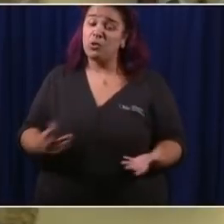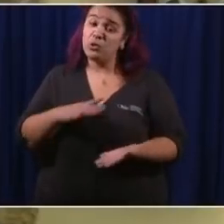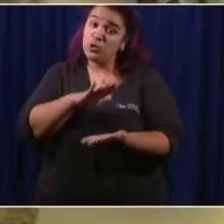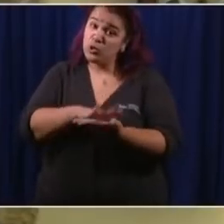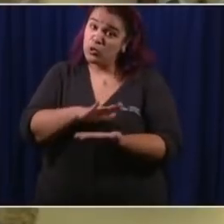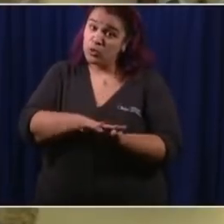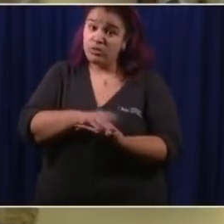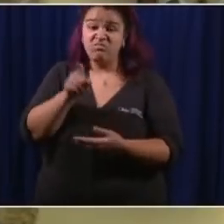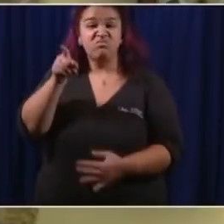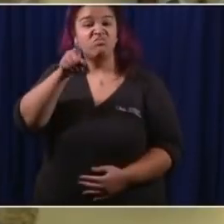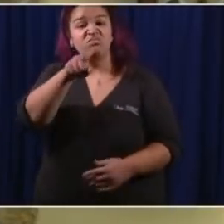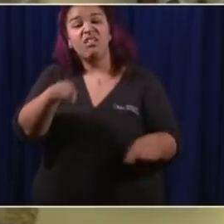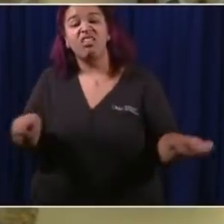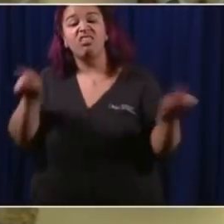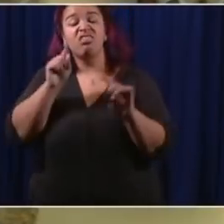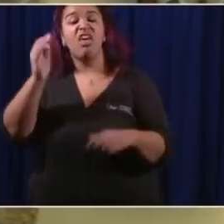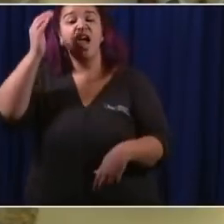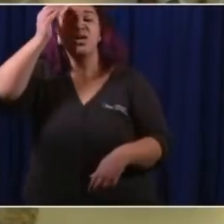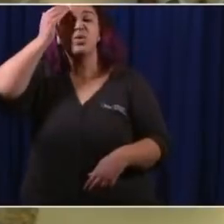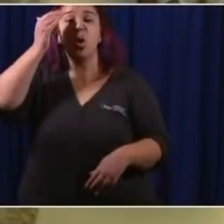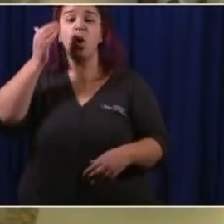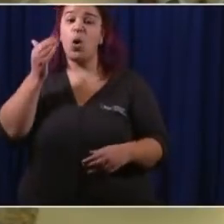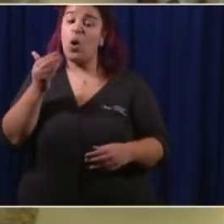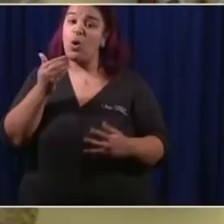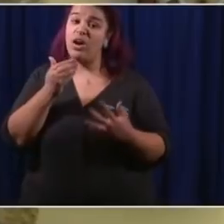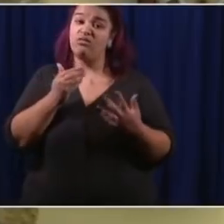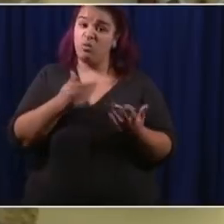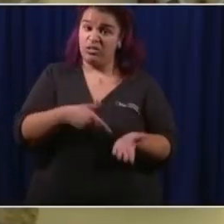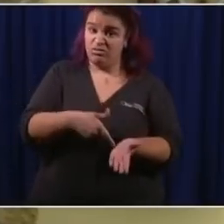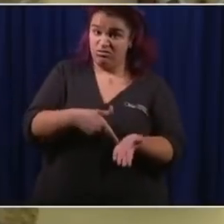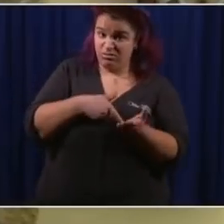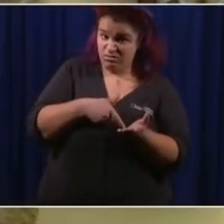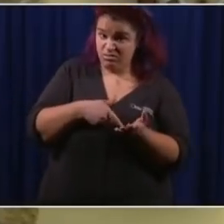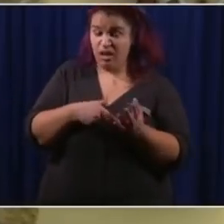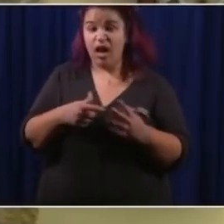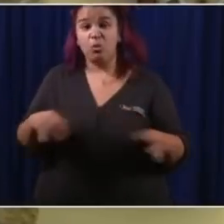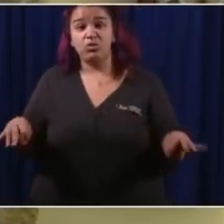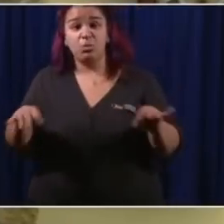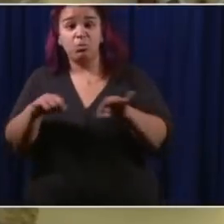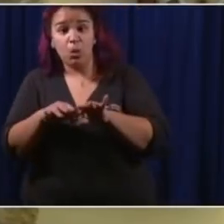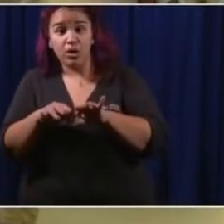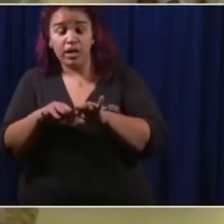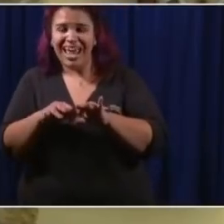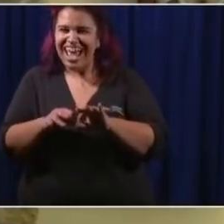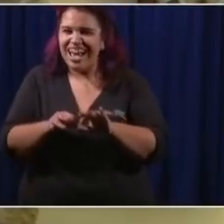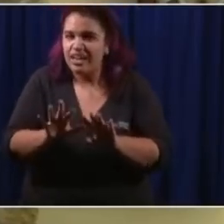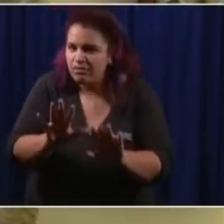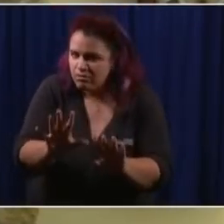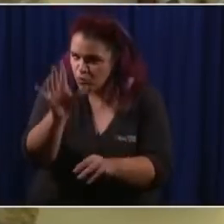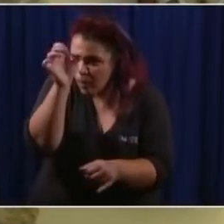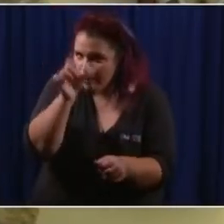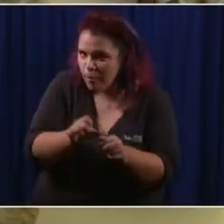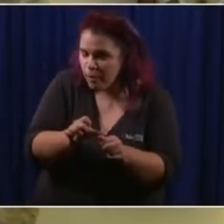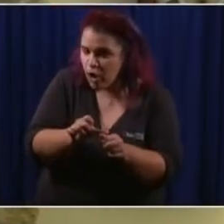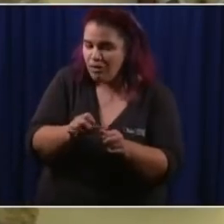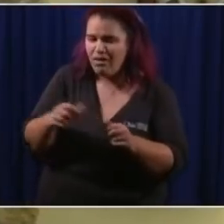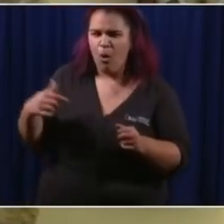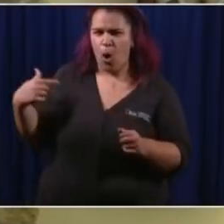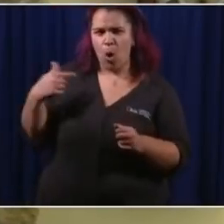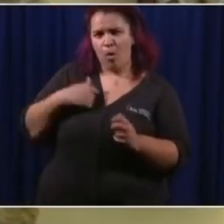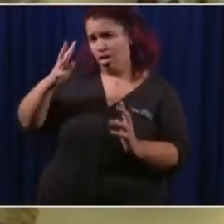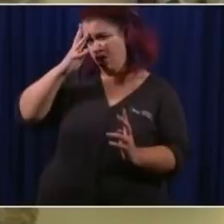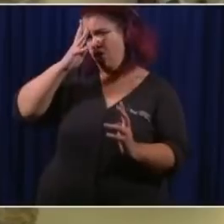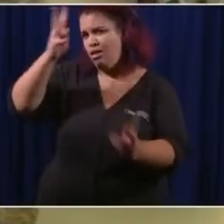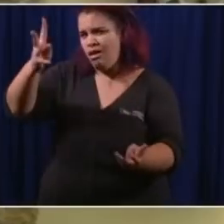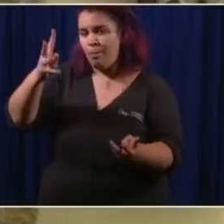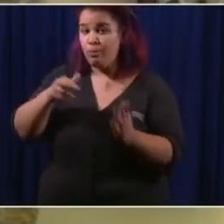set, and I think it's priorities, frankly, that we heard from families. Kids want to play. We want to see